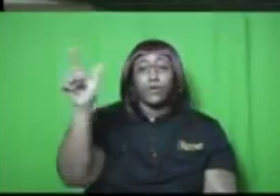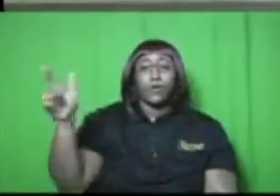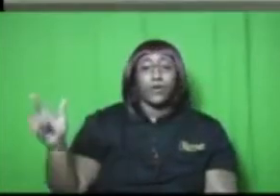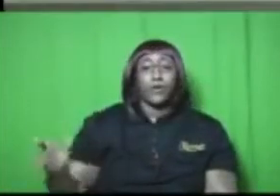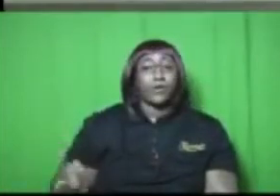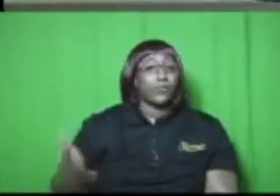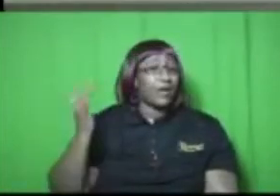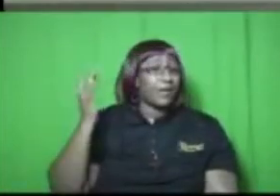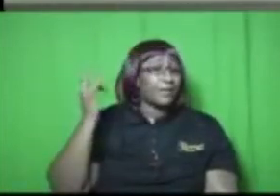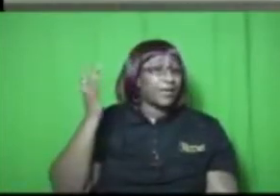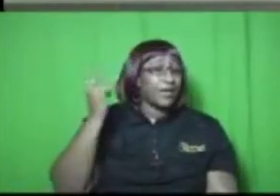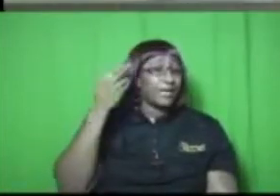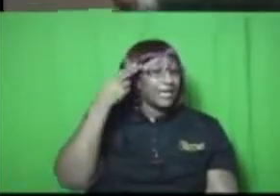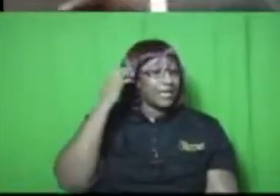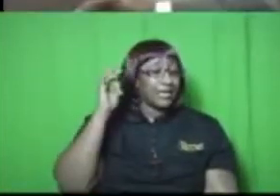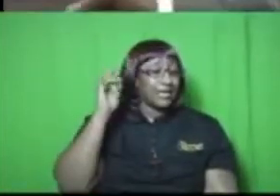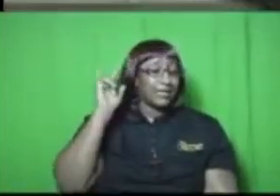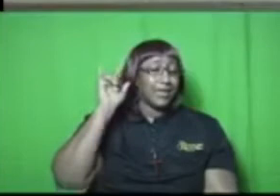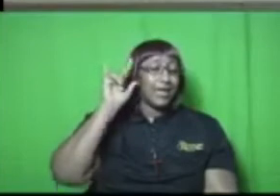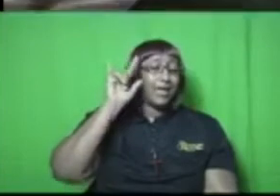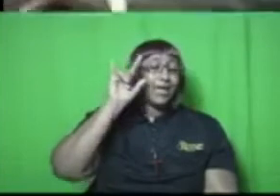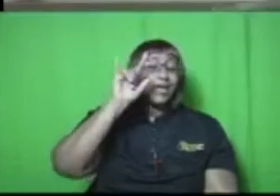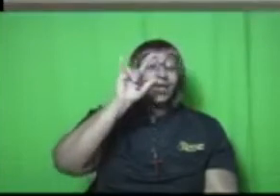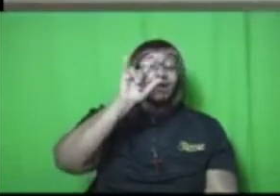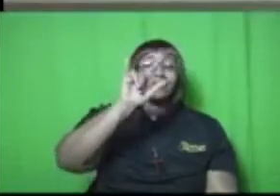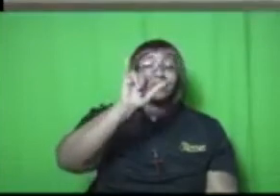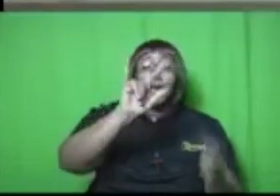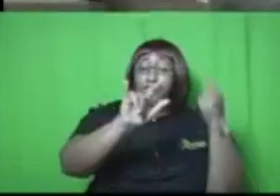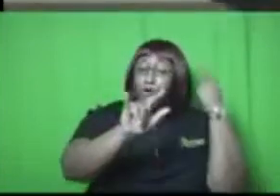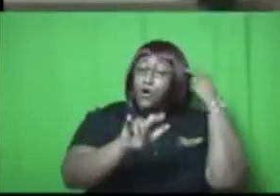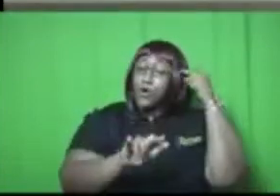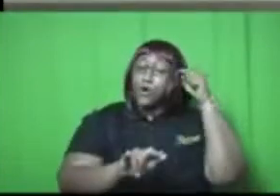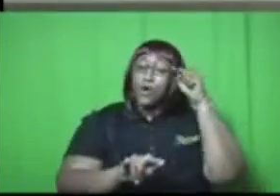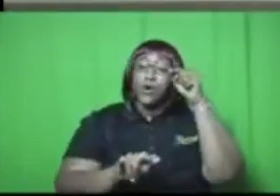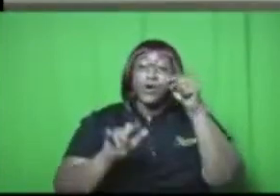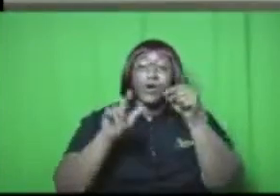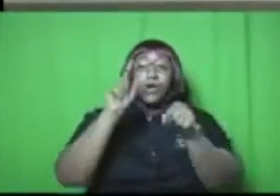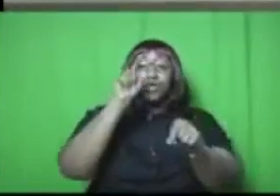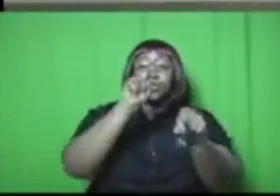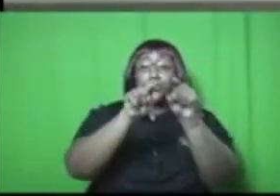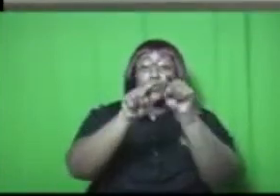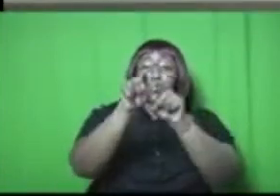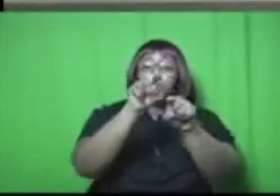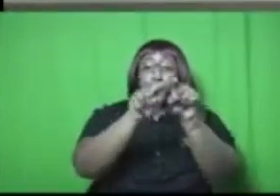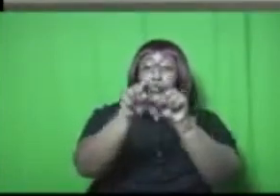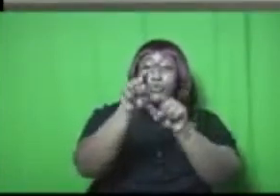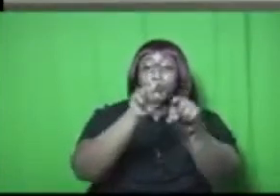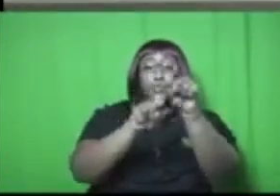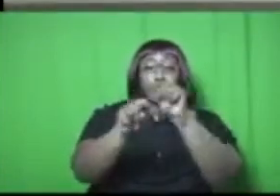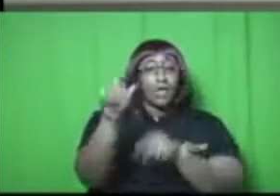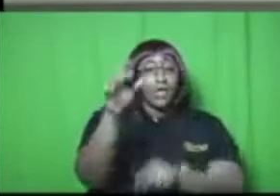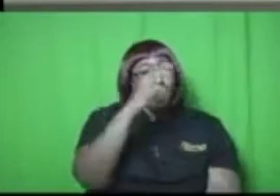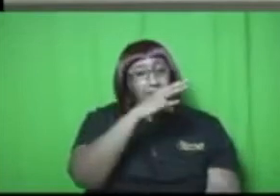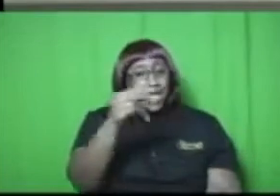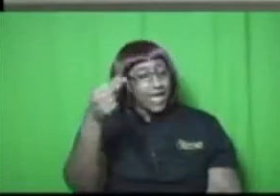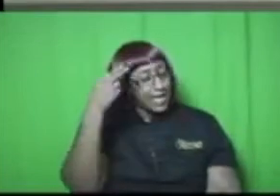because he cares, he cares, he cares, he cares for you, and he